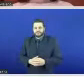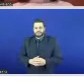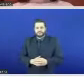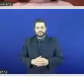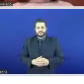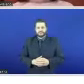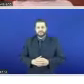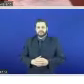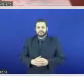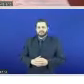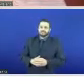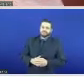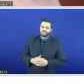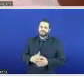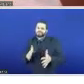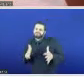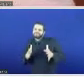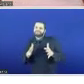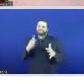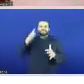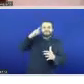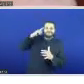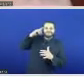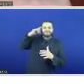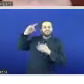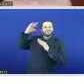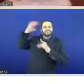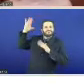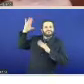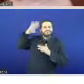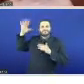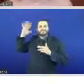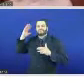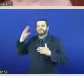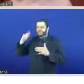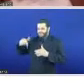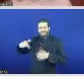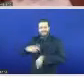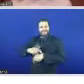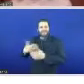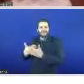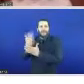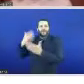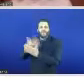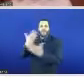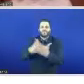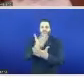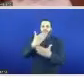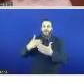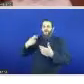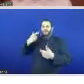movimiento refrescante de juventud, abierto a escuchar la diversidad y a